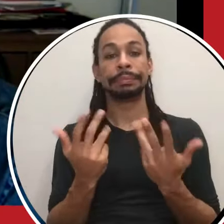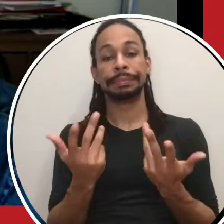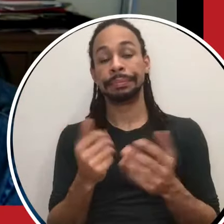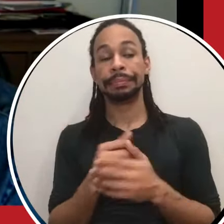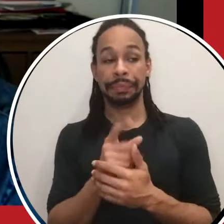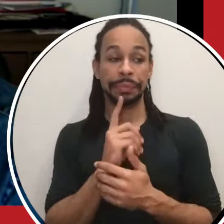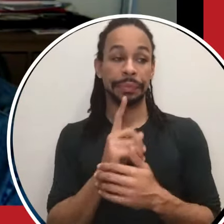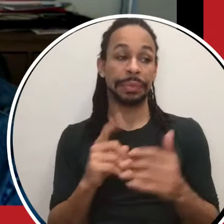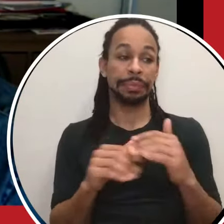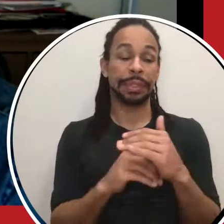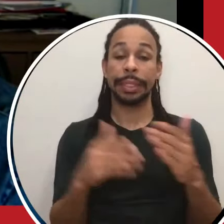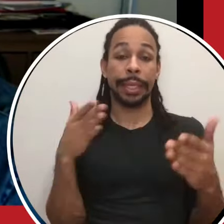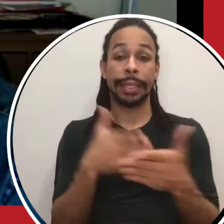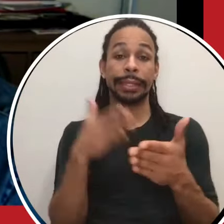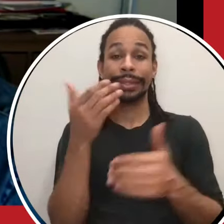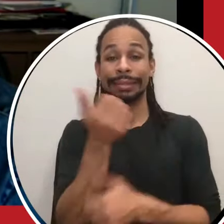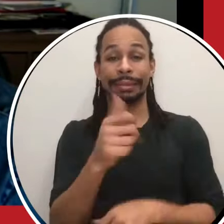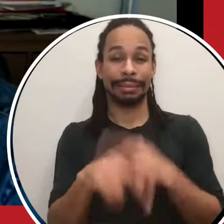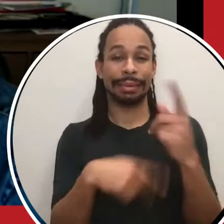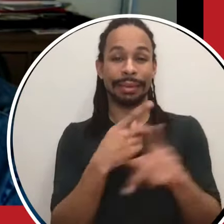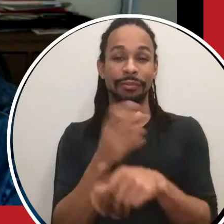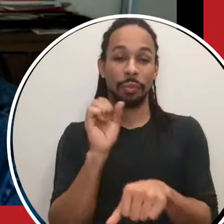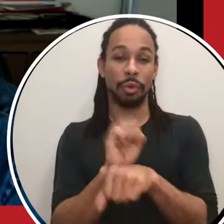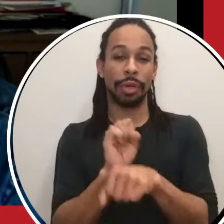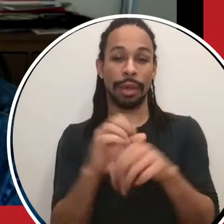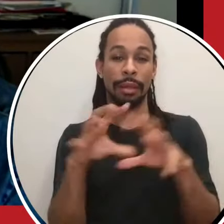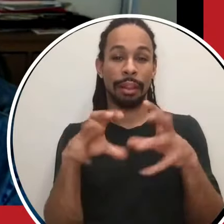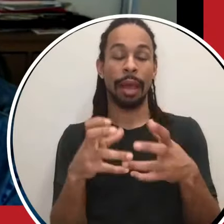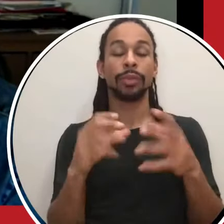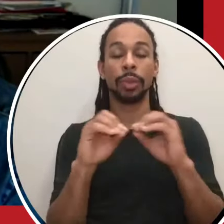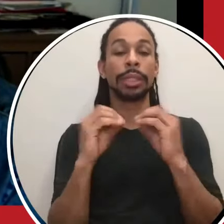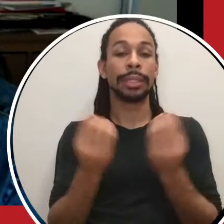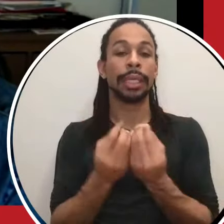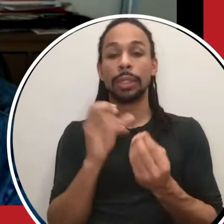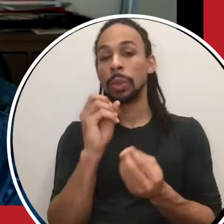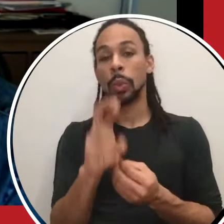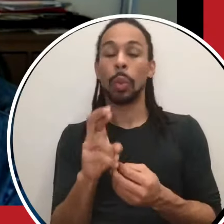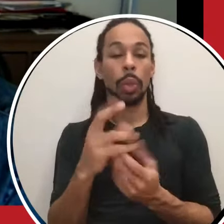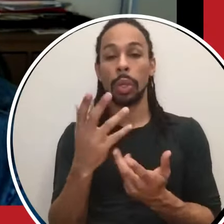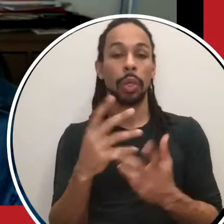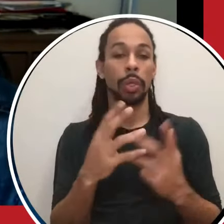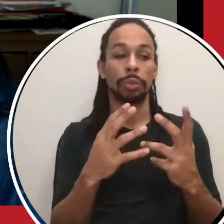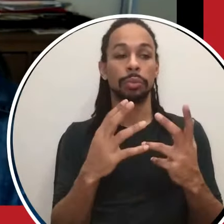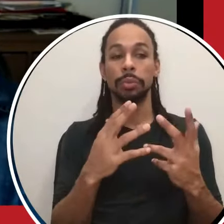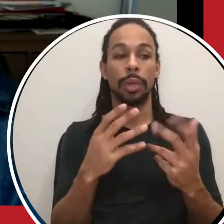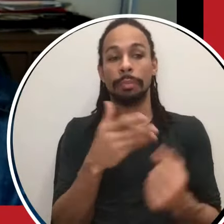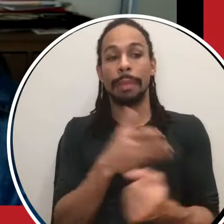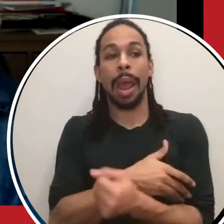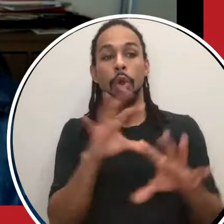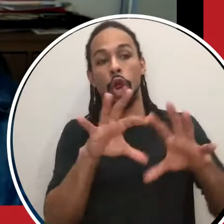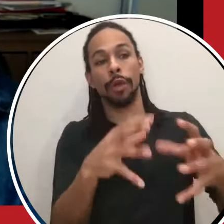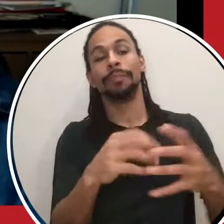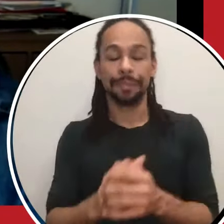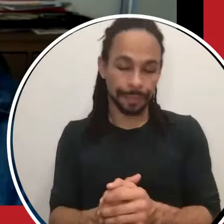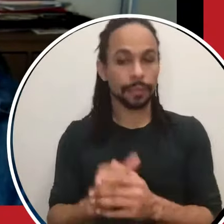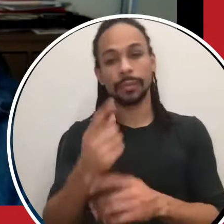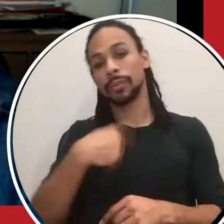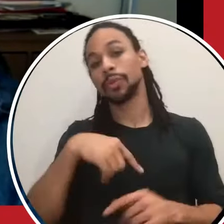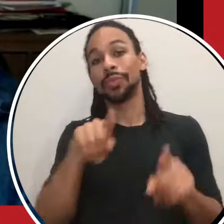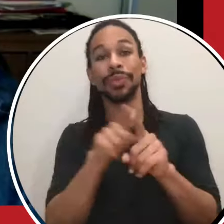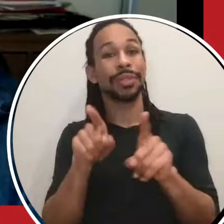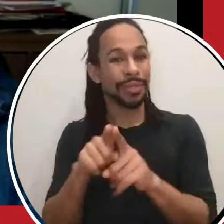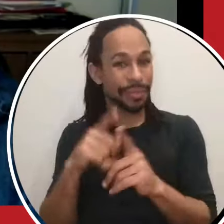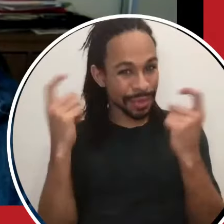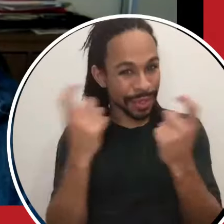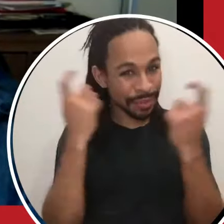basically against any kind of working class organization or power. We also celebrate, and, you know, this isn't our